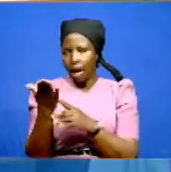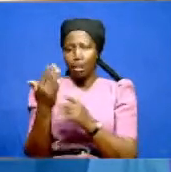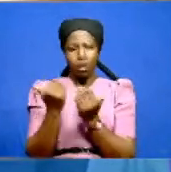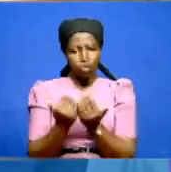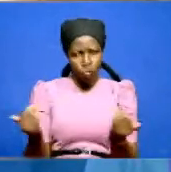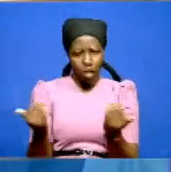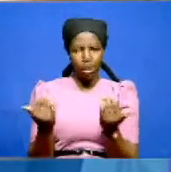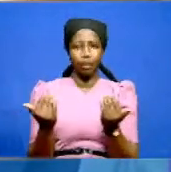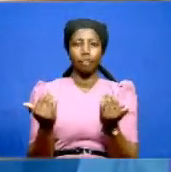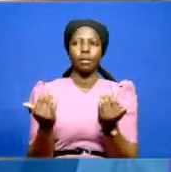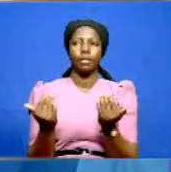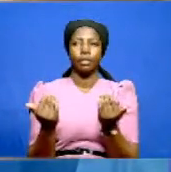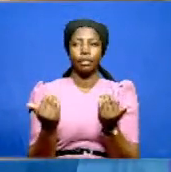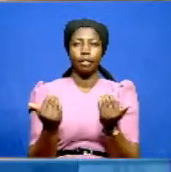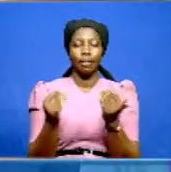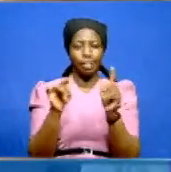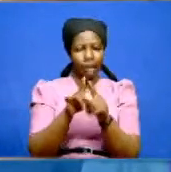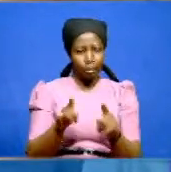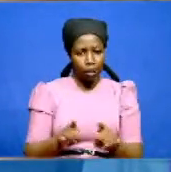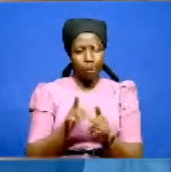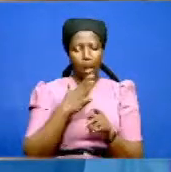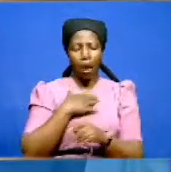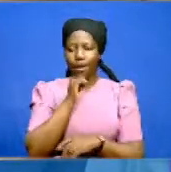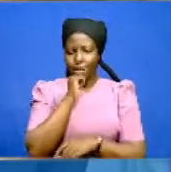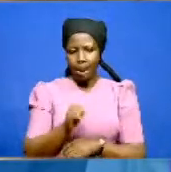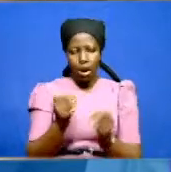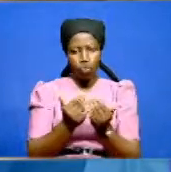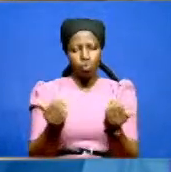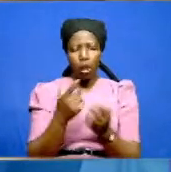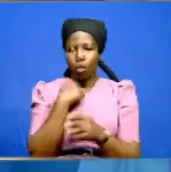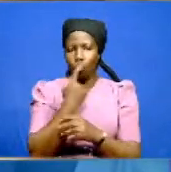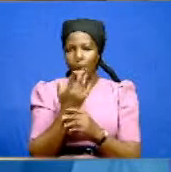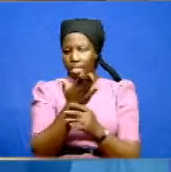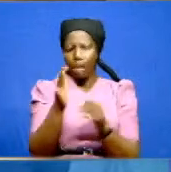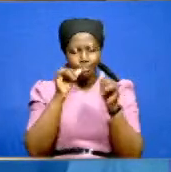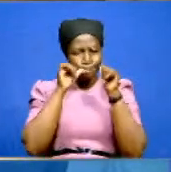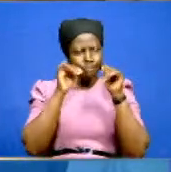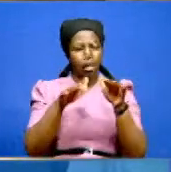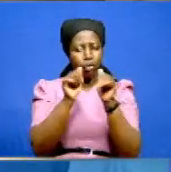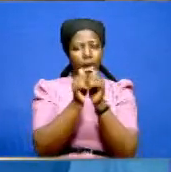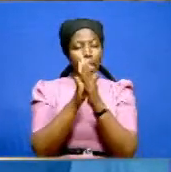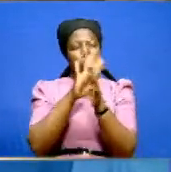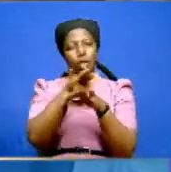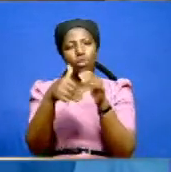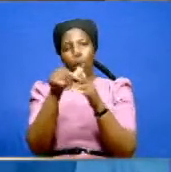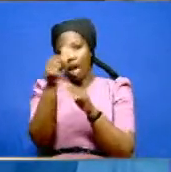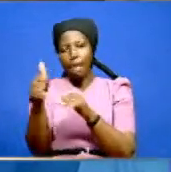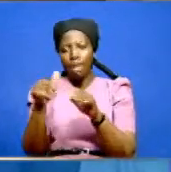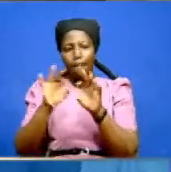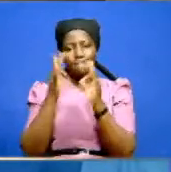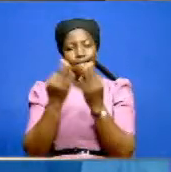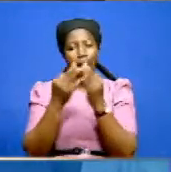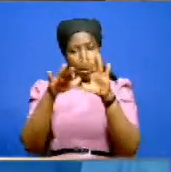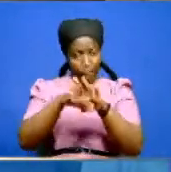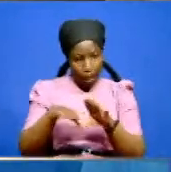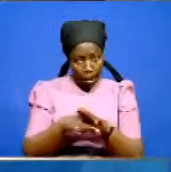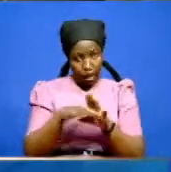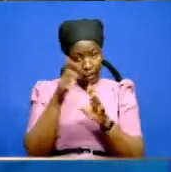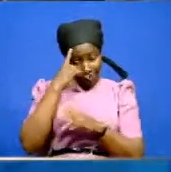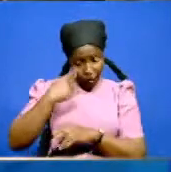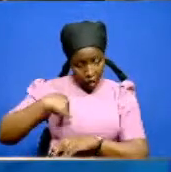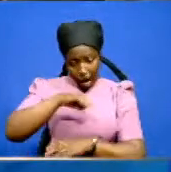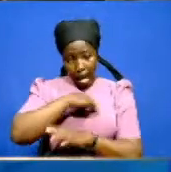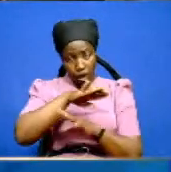children, and even our grandchildren, and the rest of the family members, in order for us all to